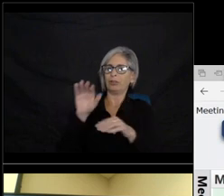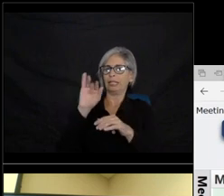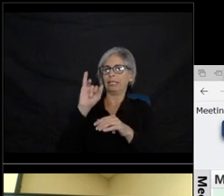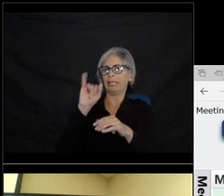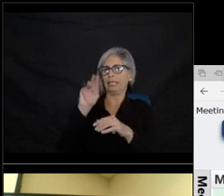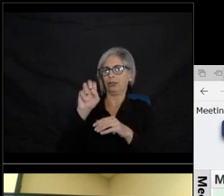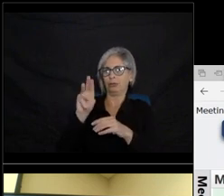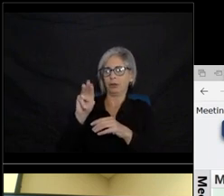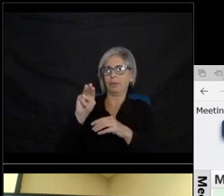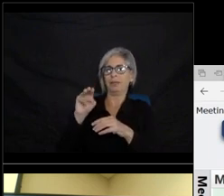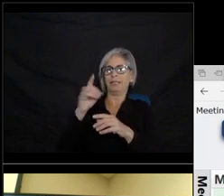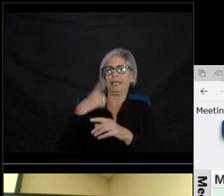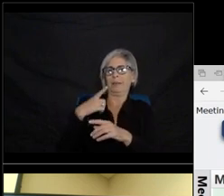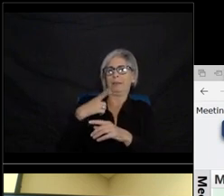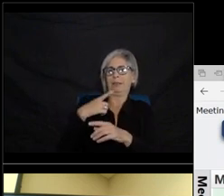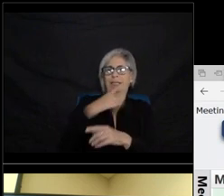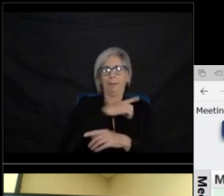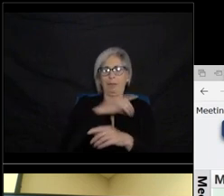chief.